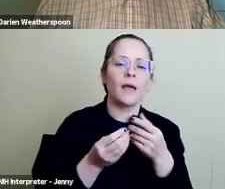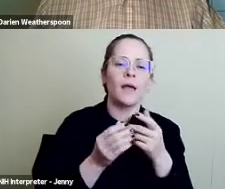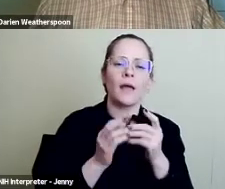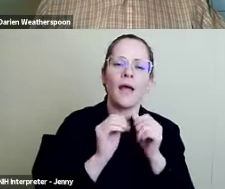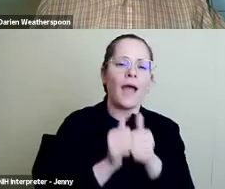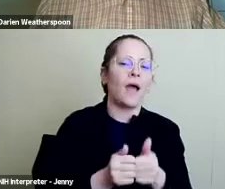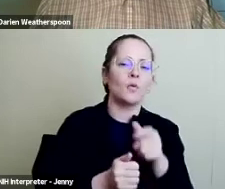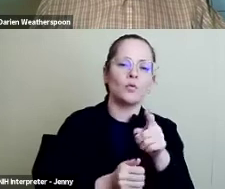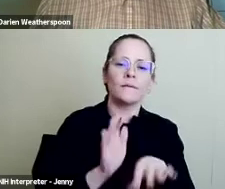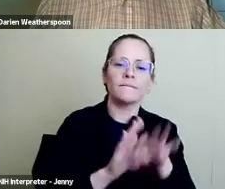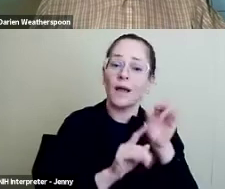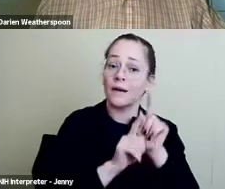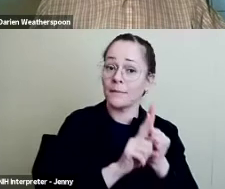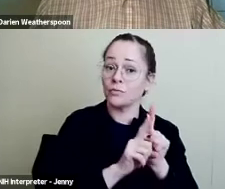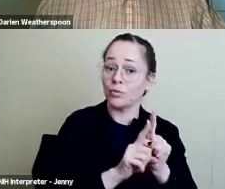out mentors?